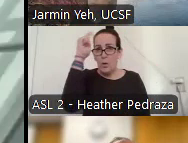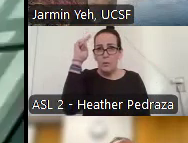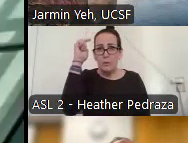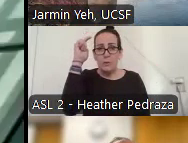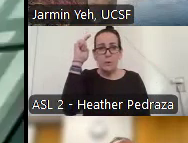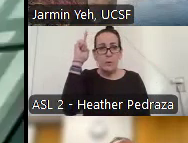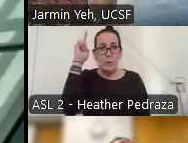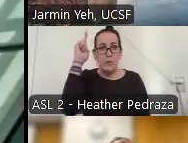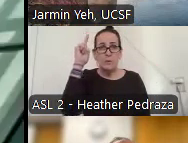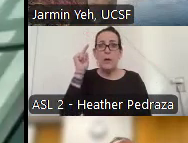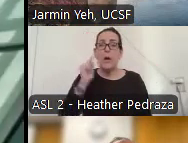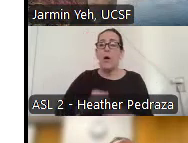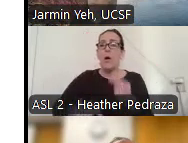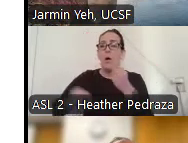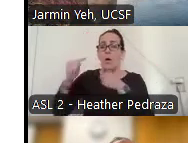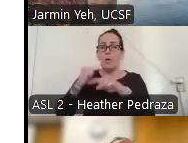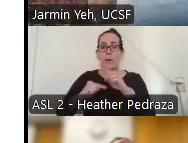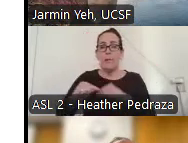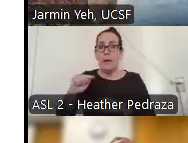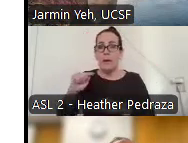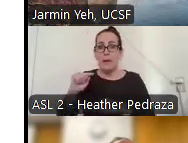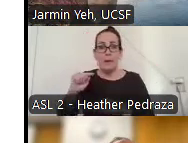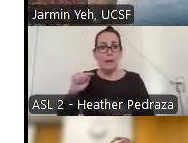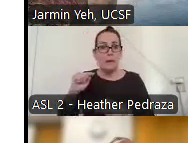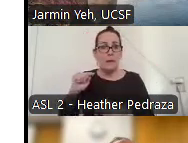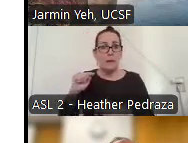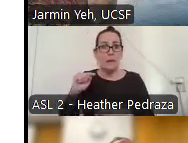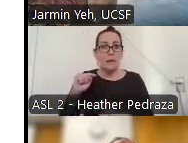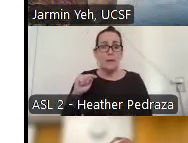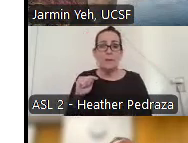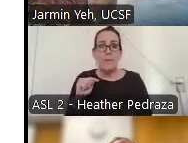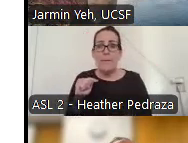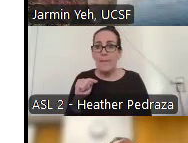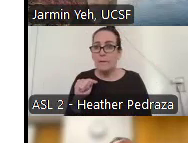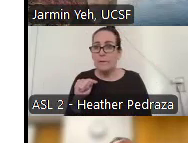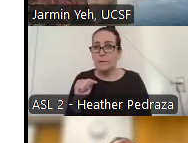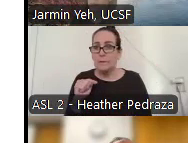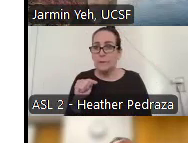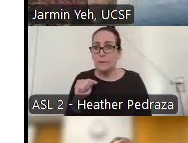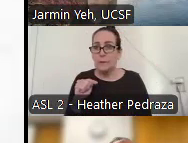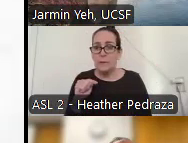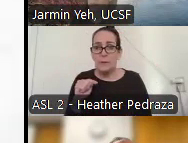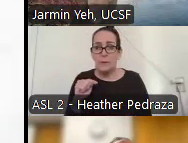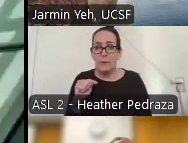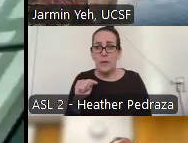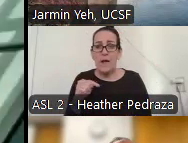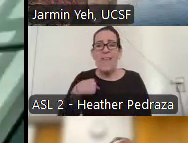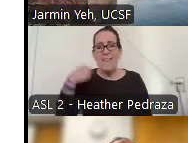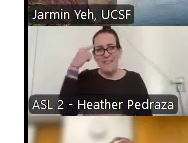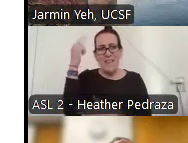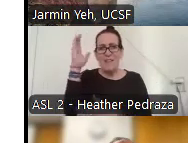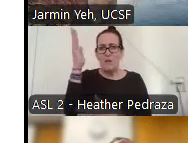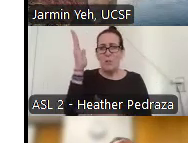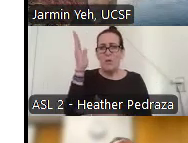You need to go all the way back. Yeah. It's the presentation before this one. It's probably, yeah, I don't